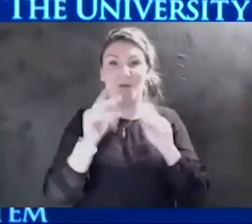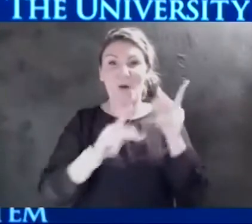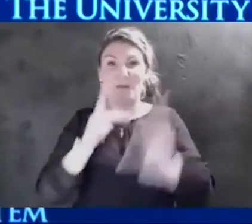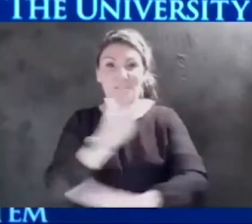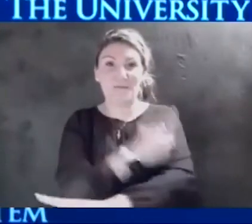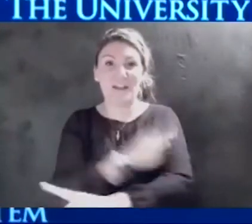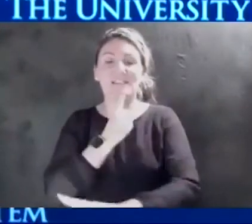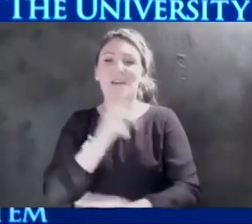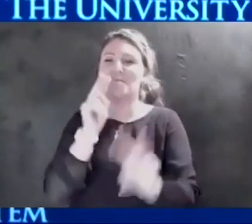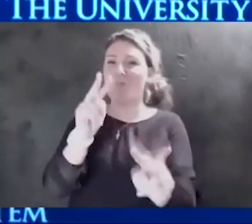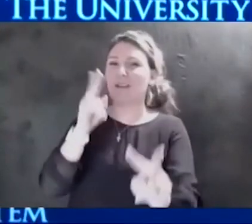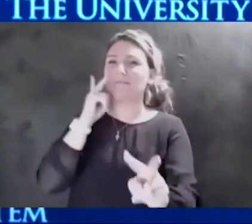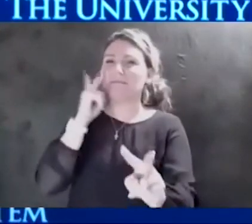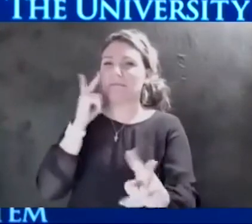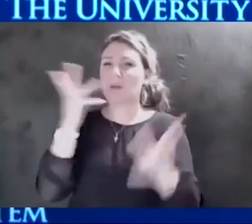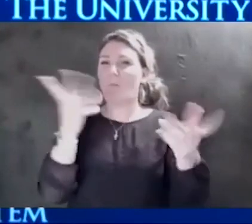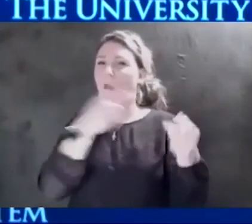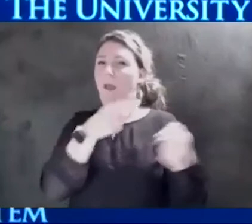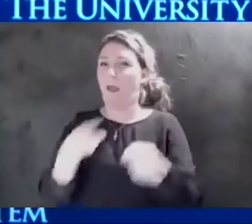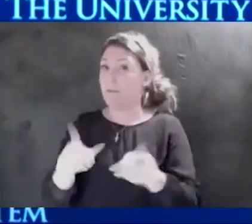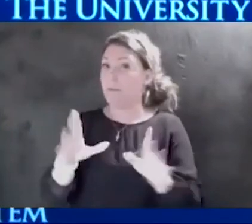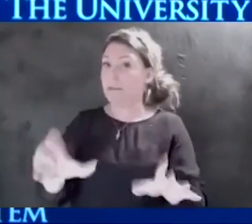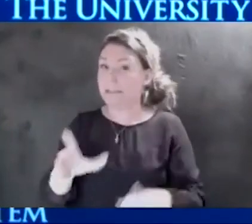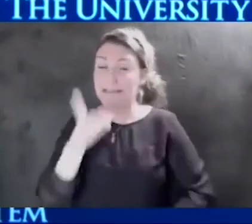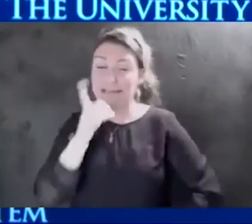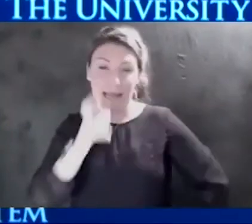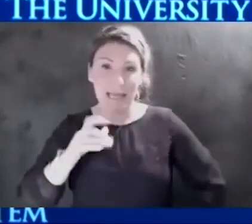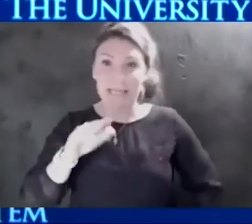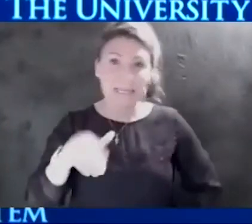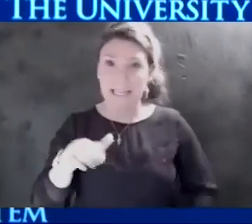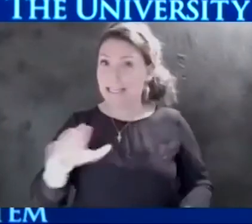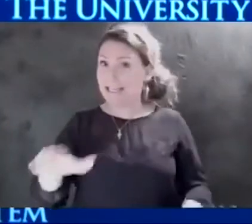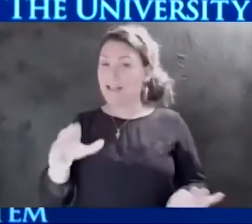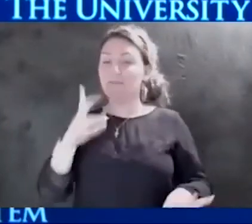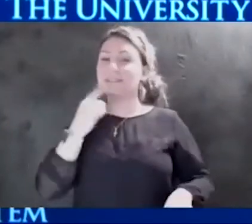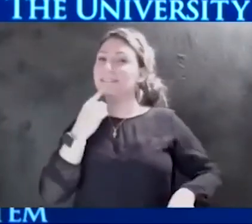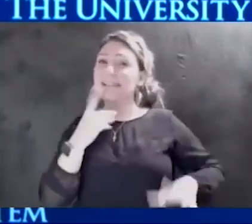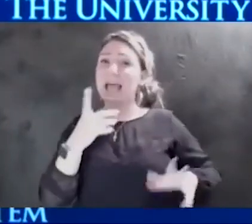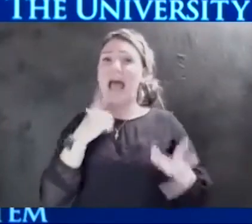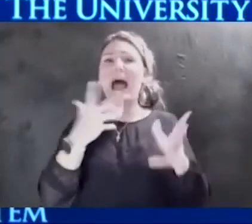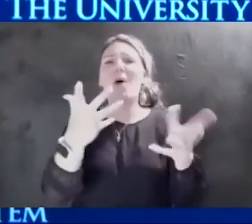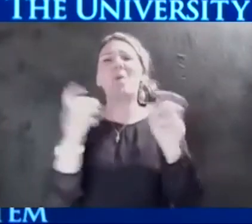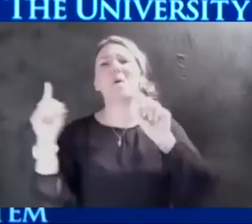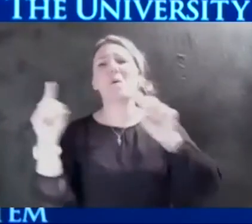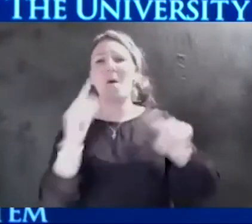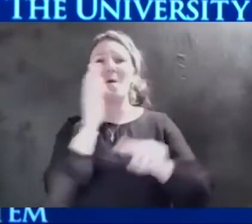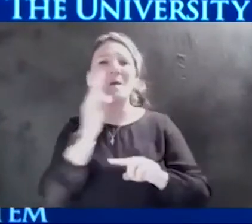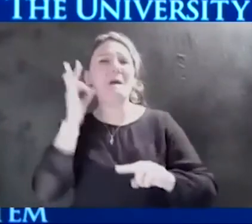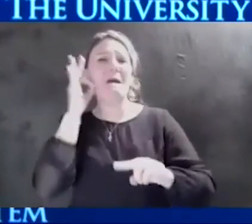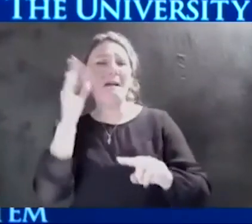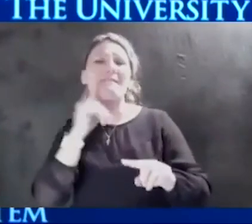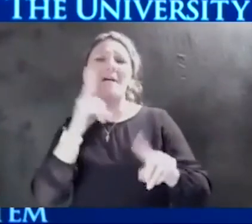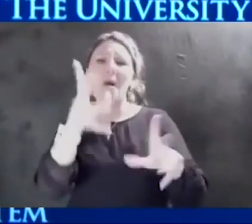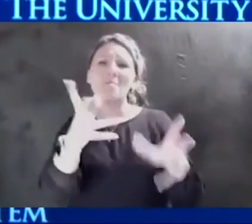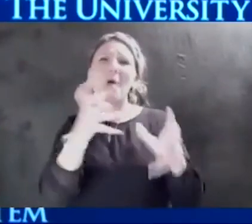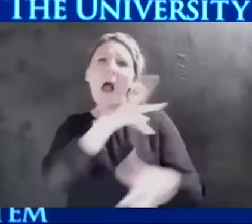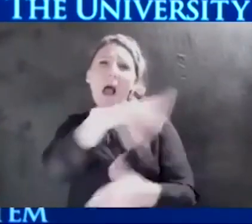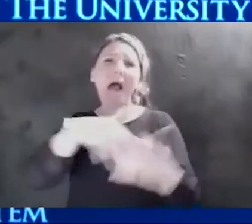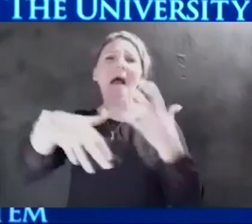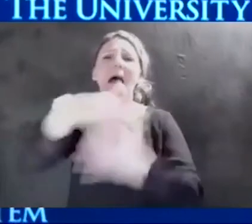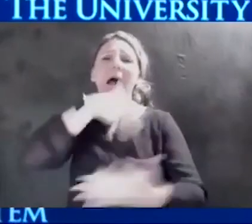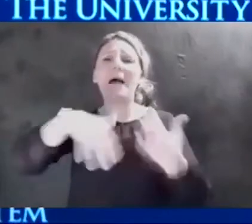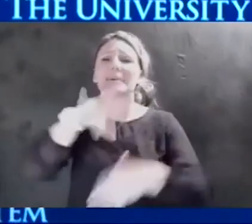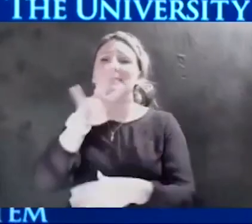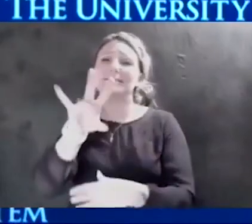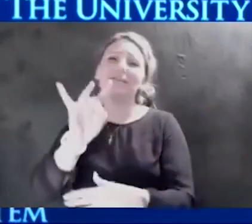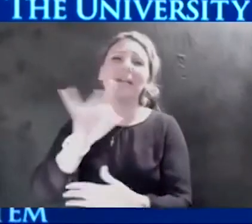trends do. So I'm not going to go there yet. I'm just going to say I want to go to Arrowhead, and I want to be among 78,000 people screaming at the